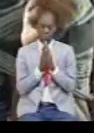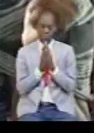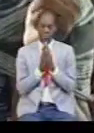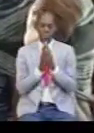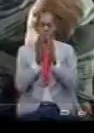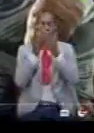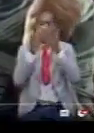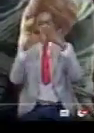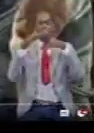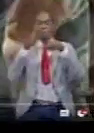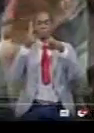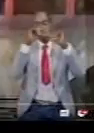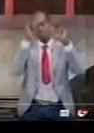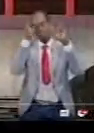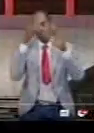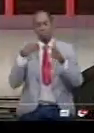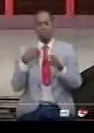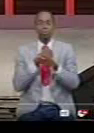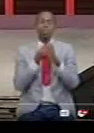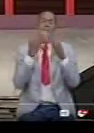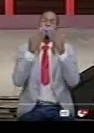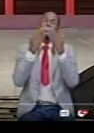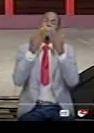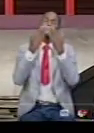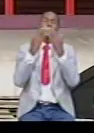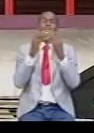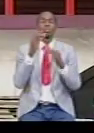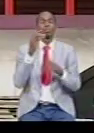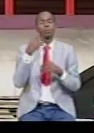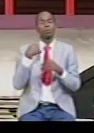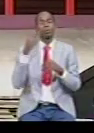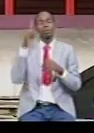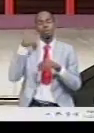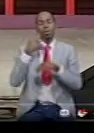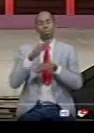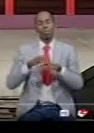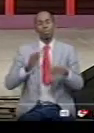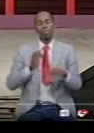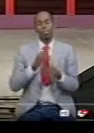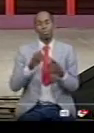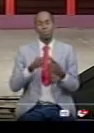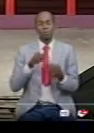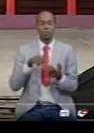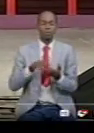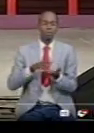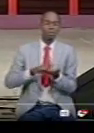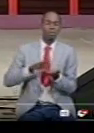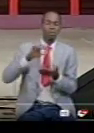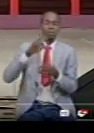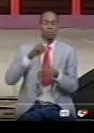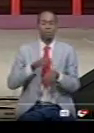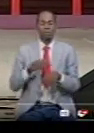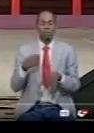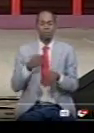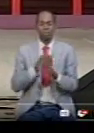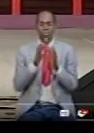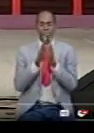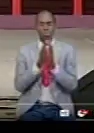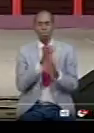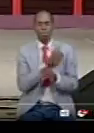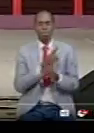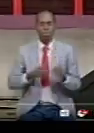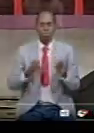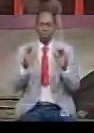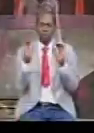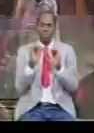Heavenly Father, we thank you. You have called us to a glorious time. I will pray, Lord, none of us